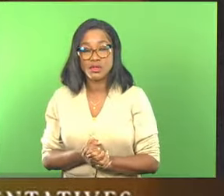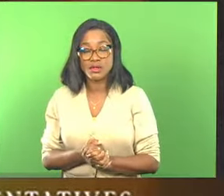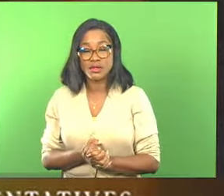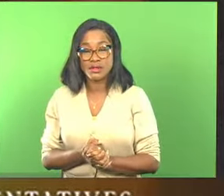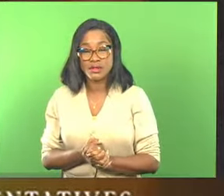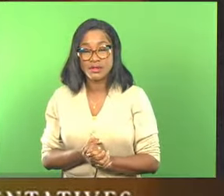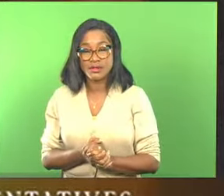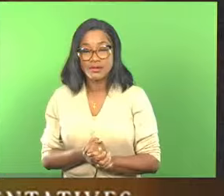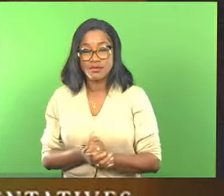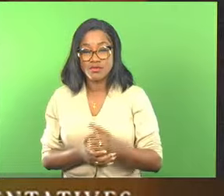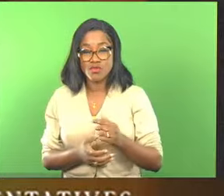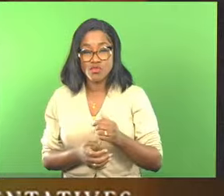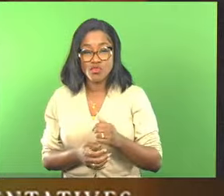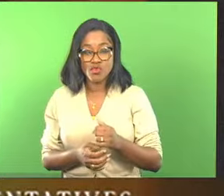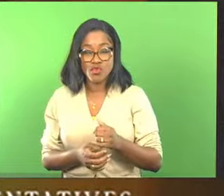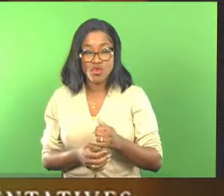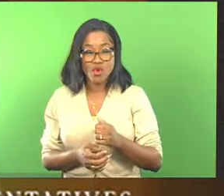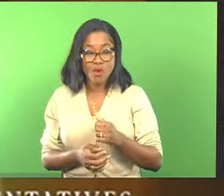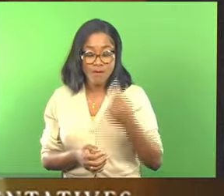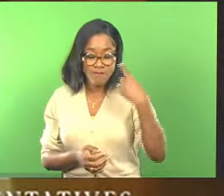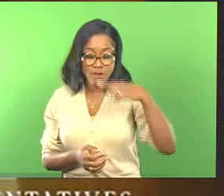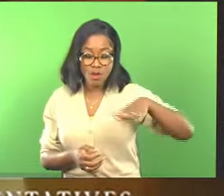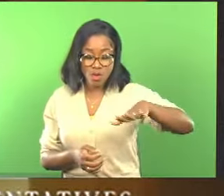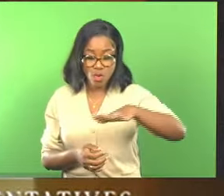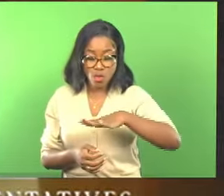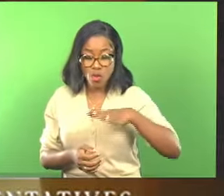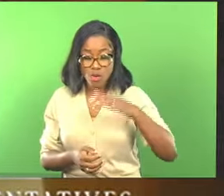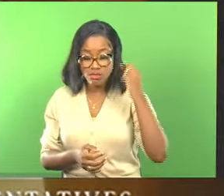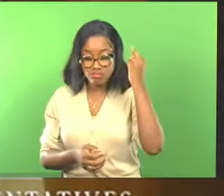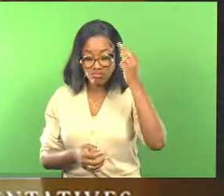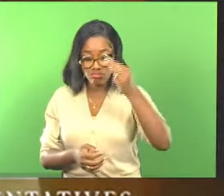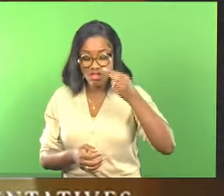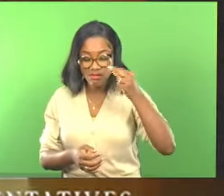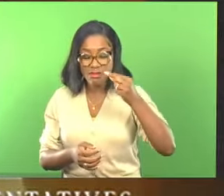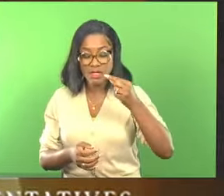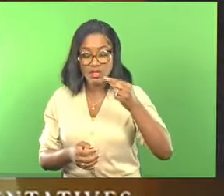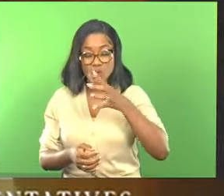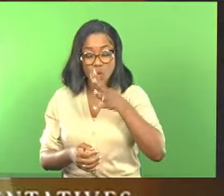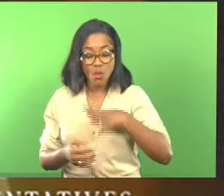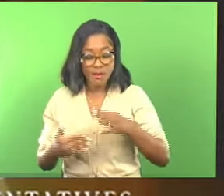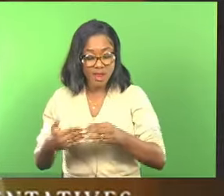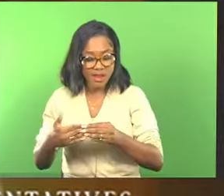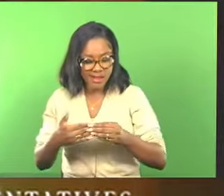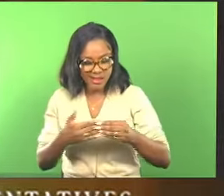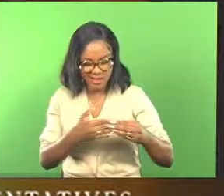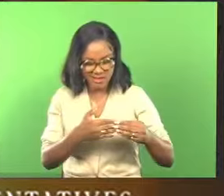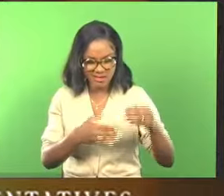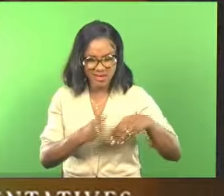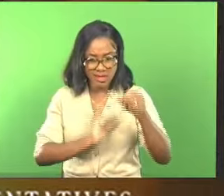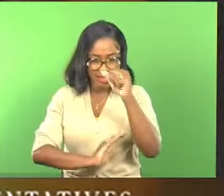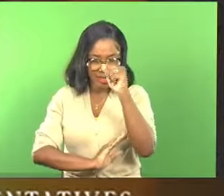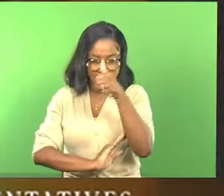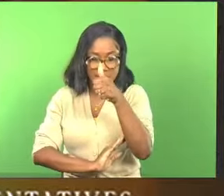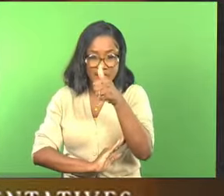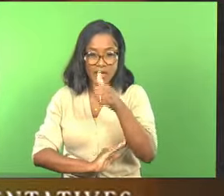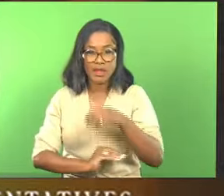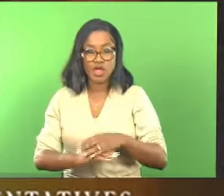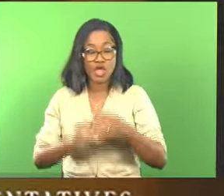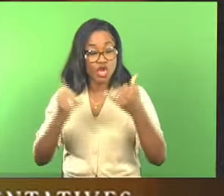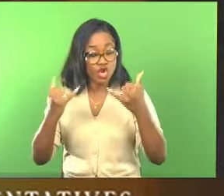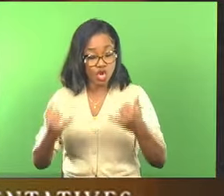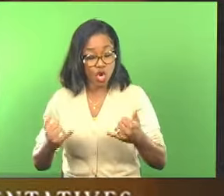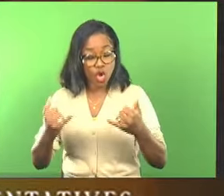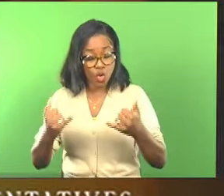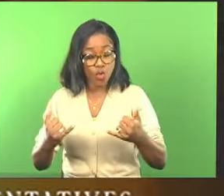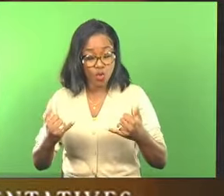power local governor institutions. We are in an era of